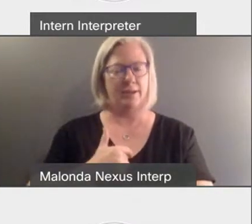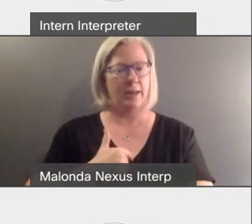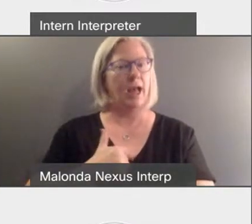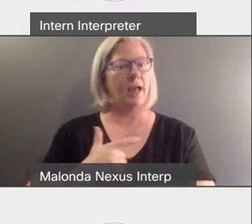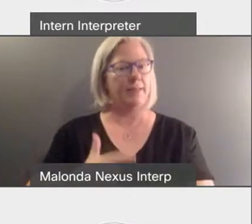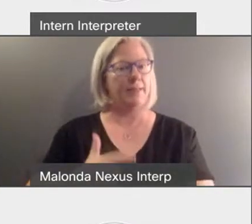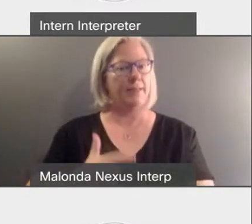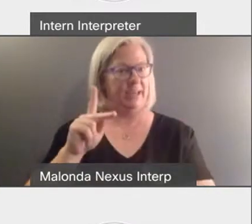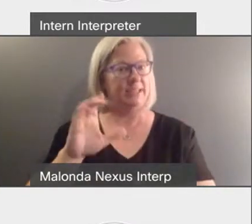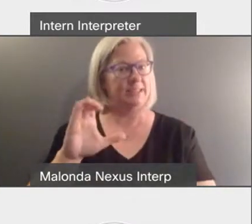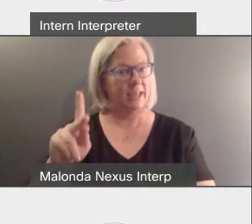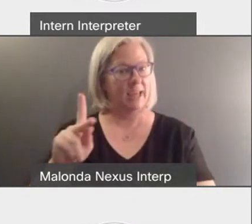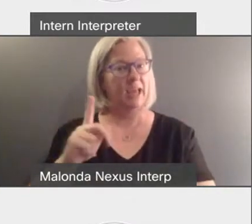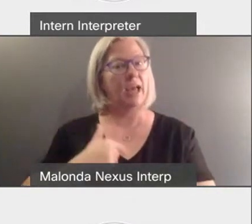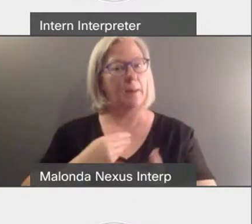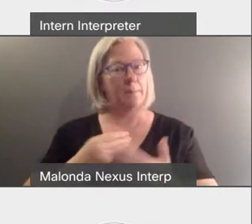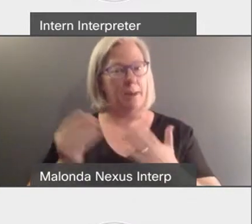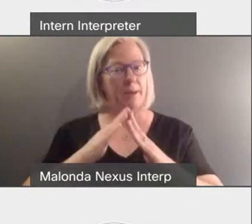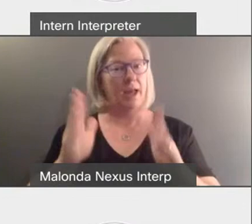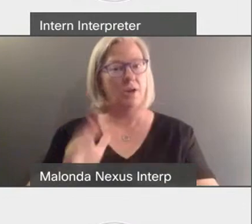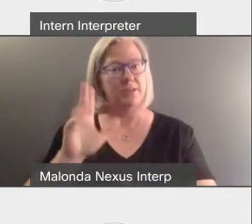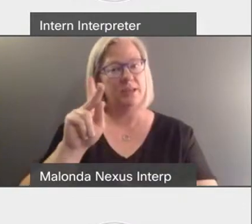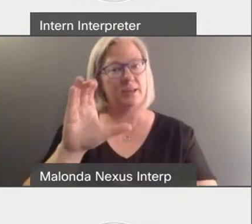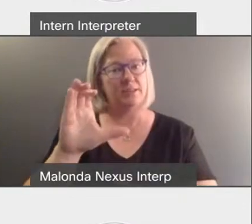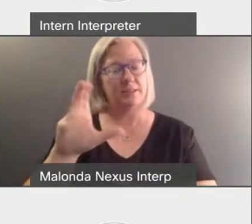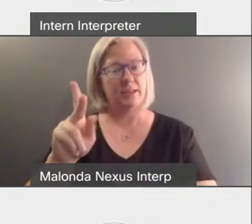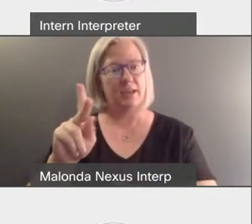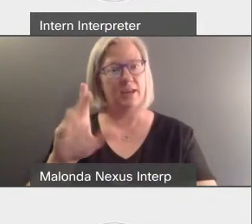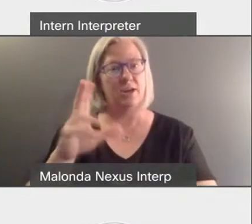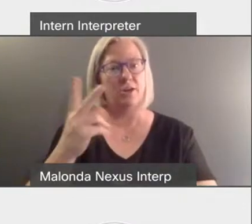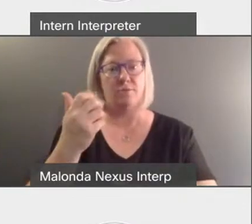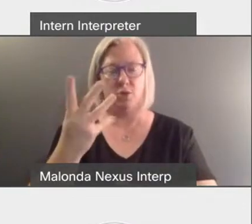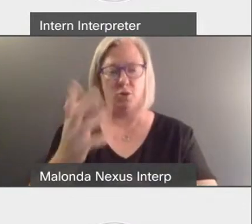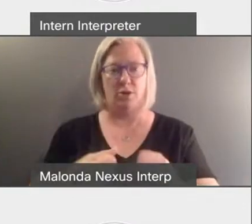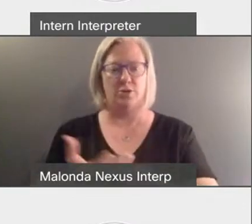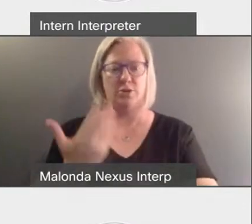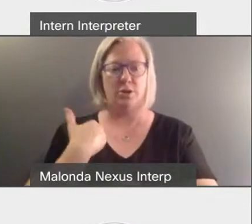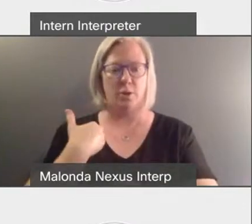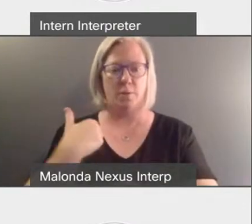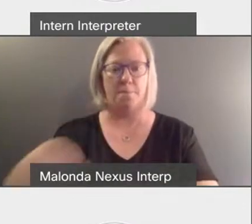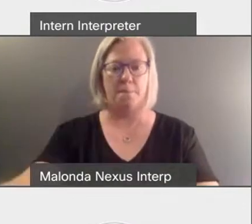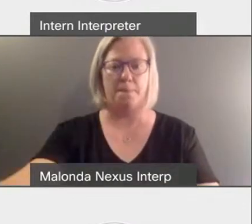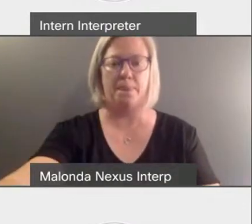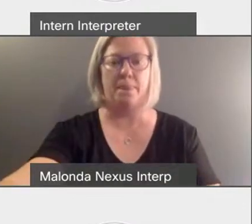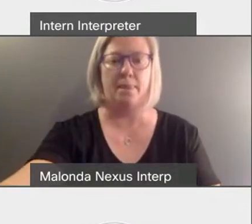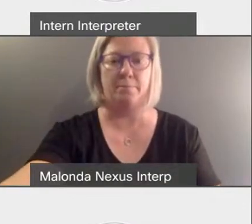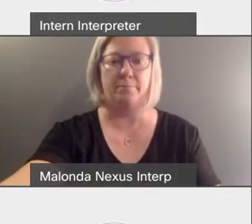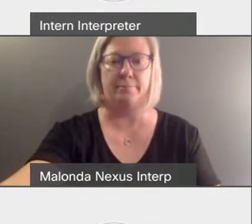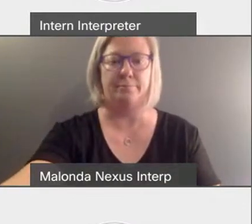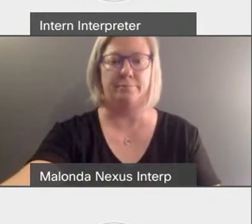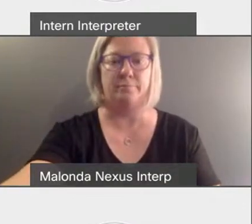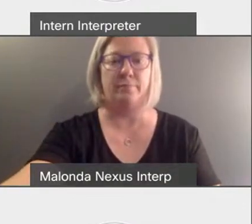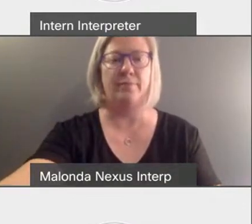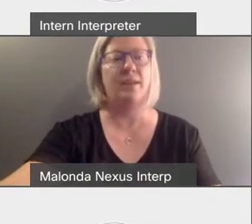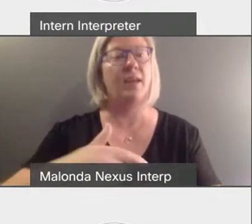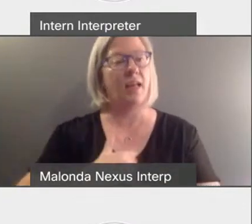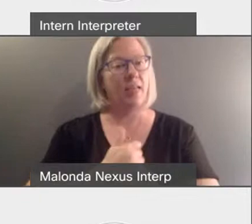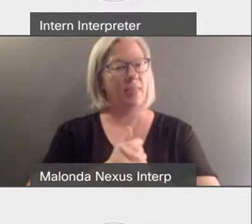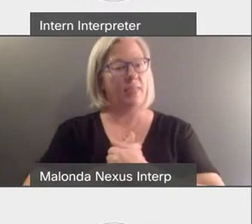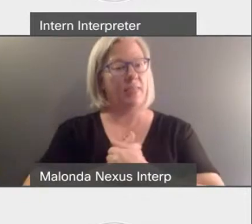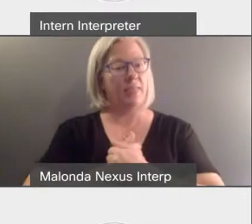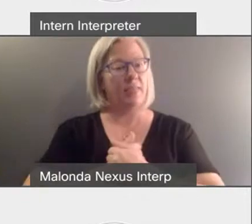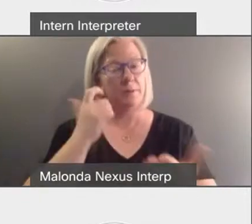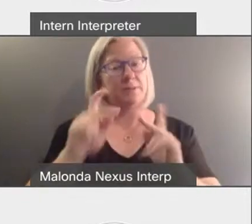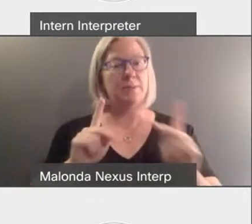KCK. I bought my house in KCK just a couple of years ago. I love living in KCK. I love it here because of the people that live